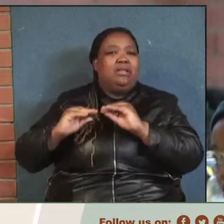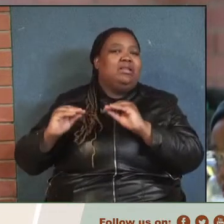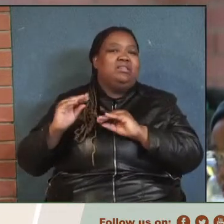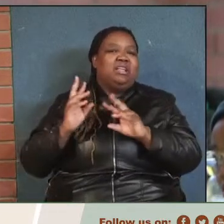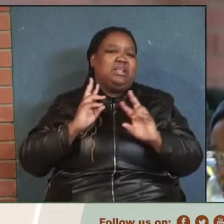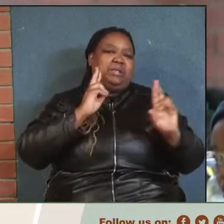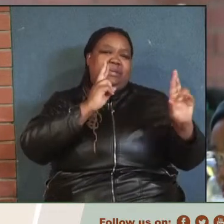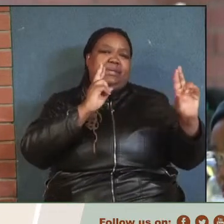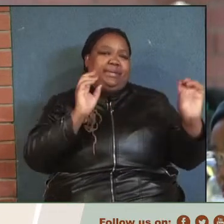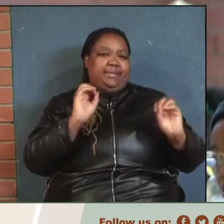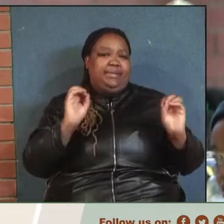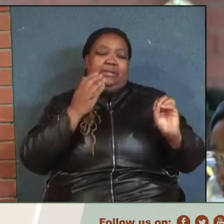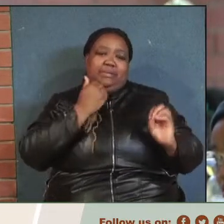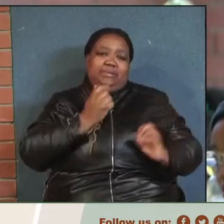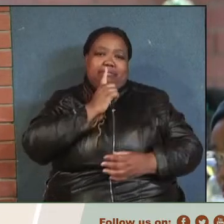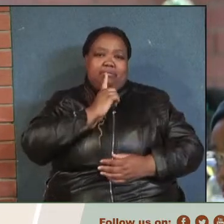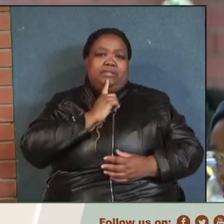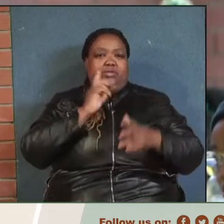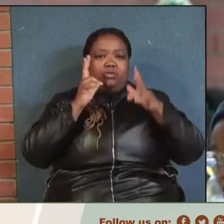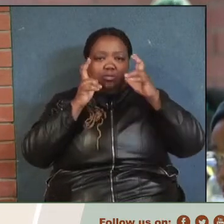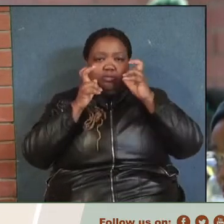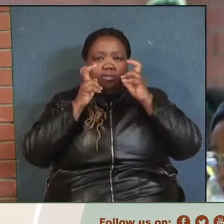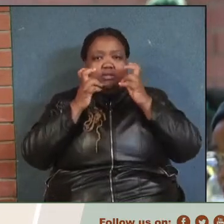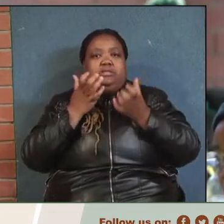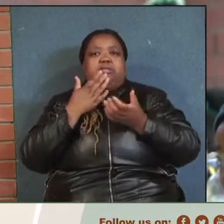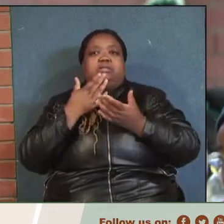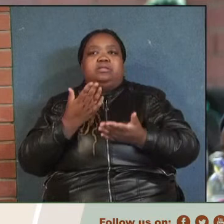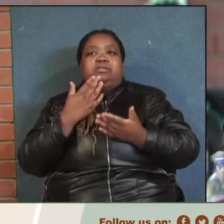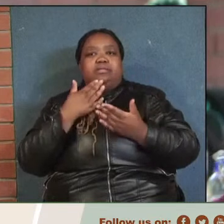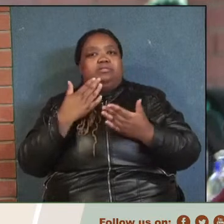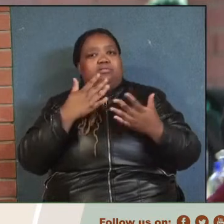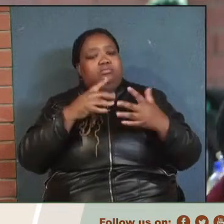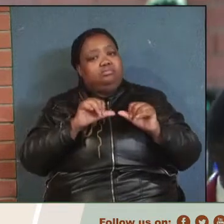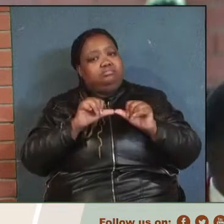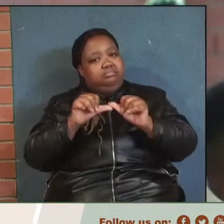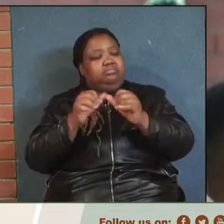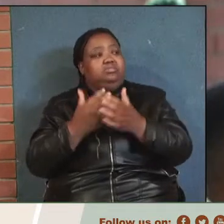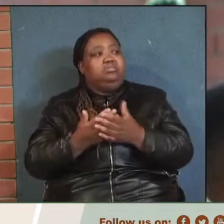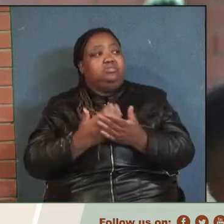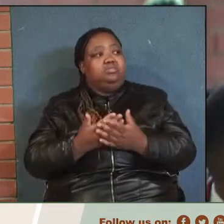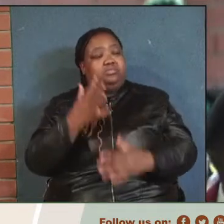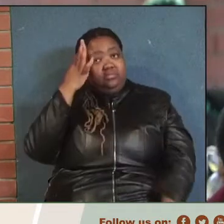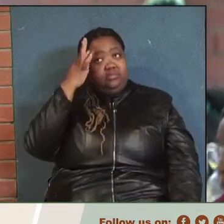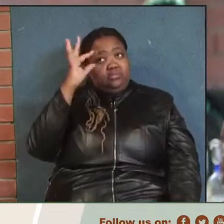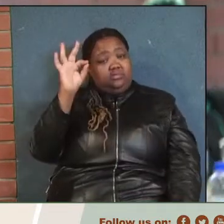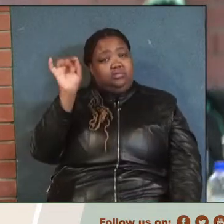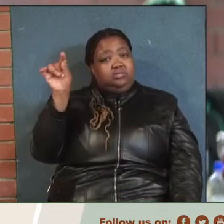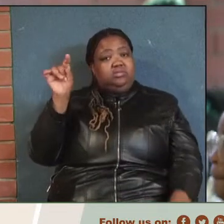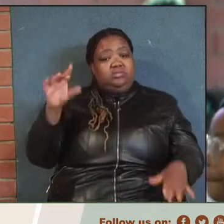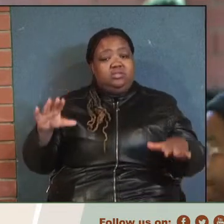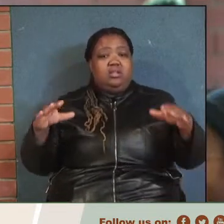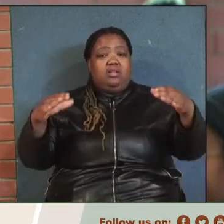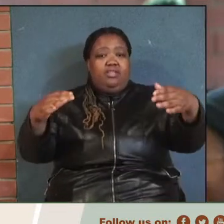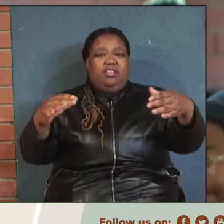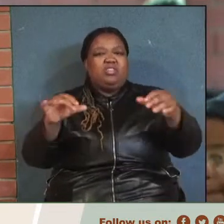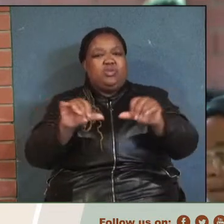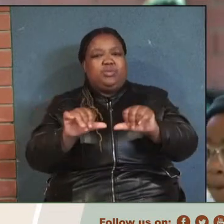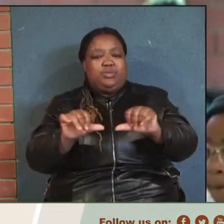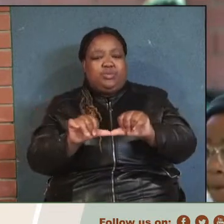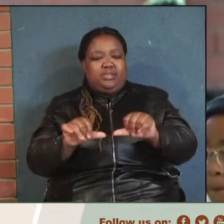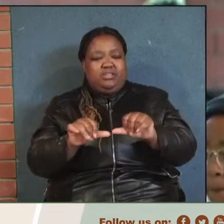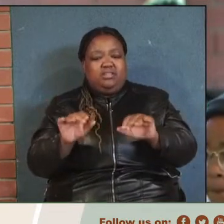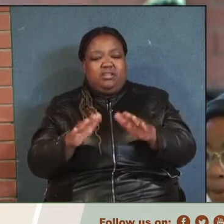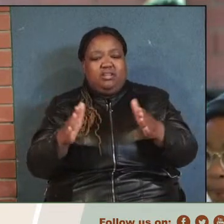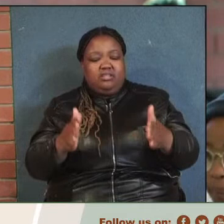meanwhile. Please keep quiet and listen. Thank you. You may proceed. The government must look at the classroom size and the number of